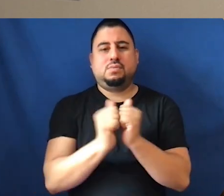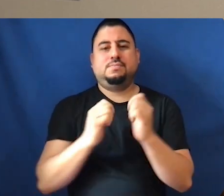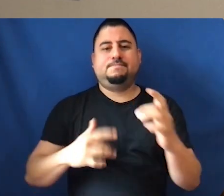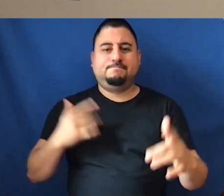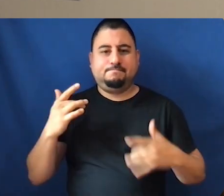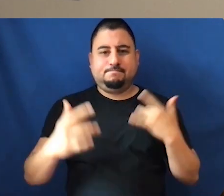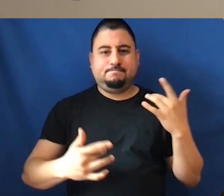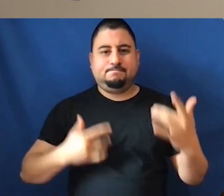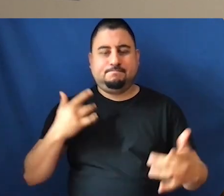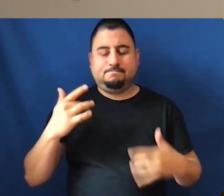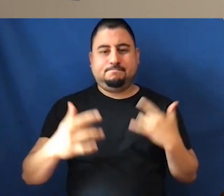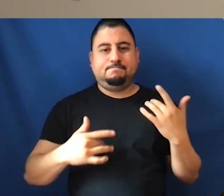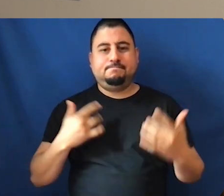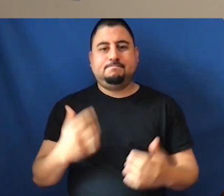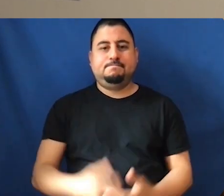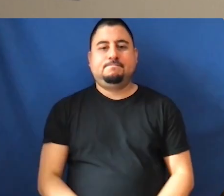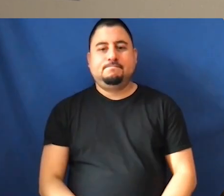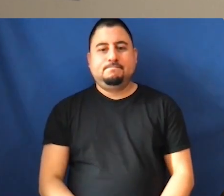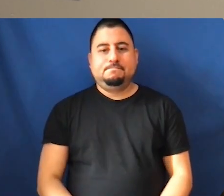with joy.